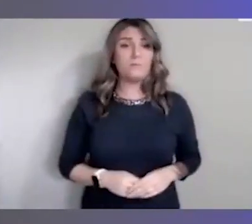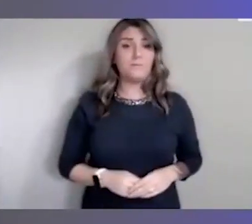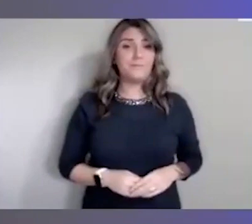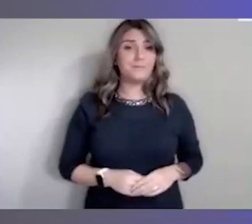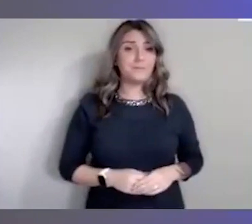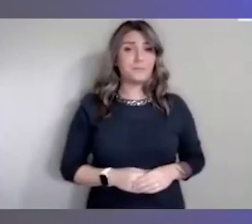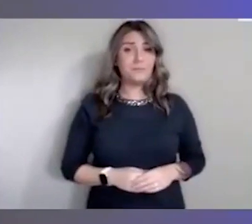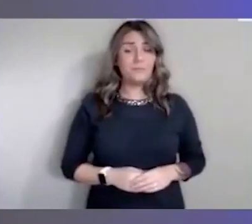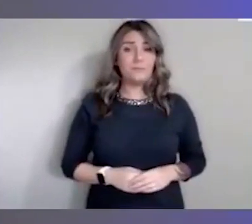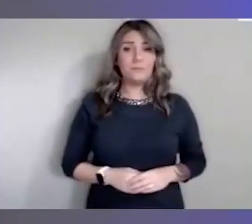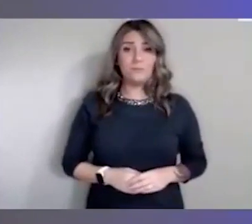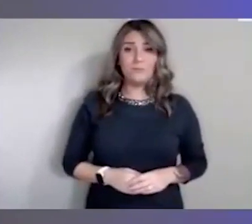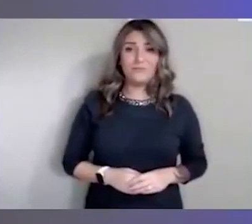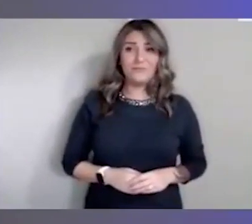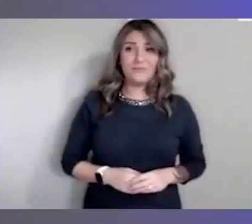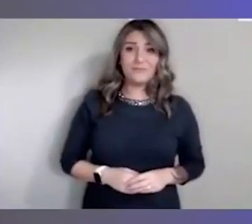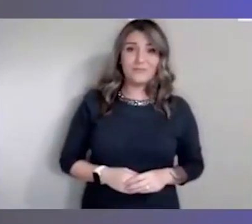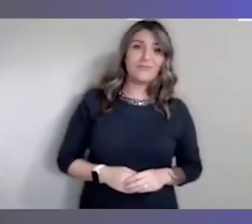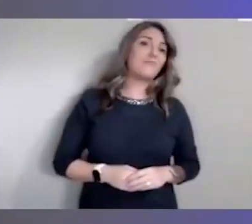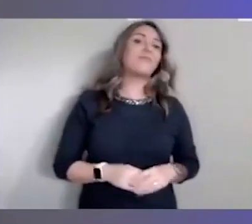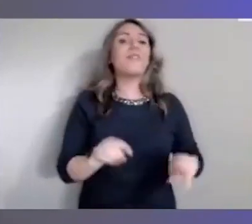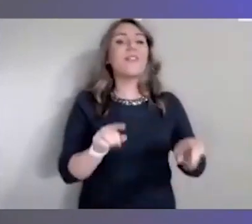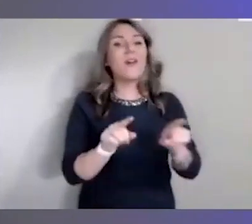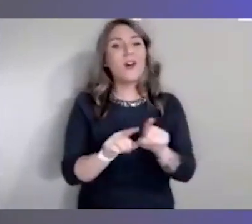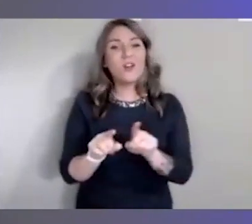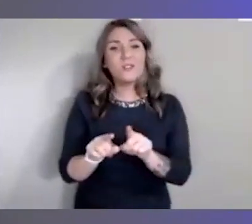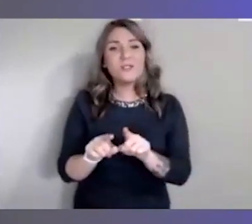we are also,